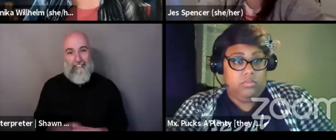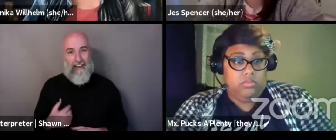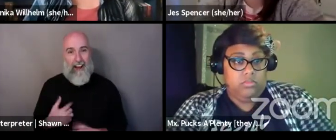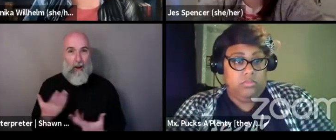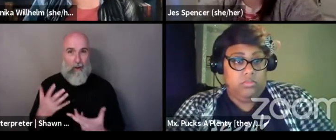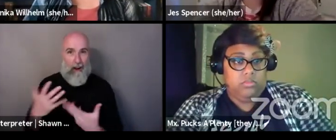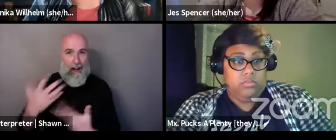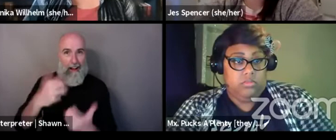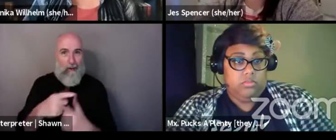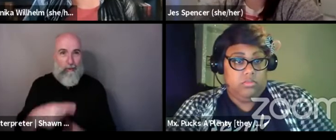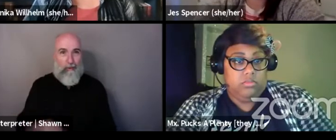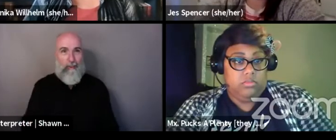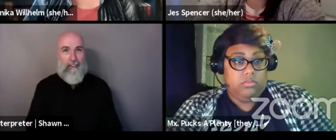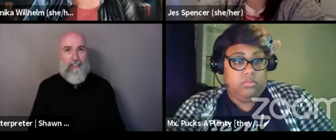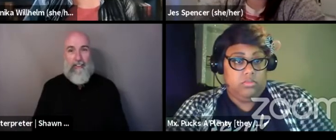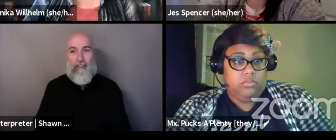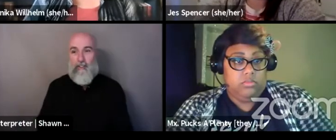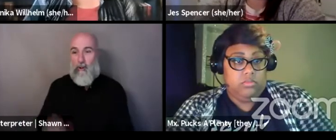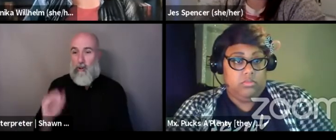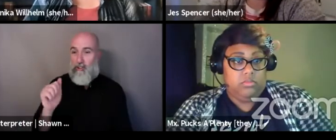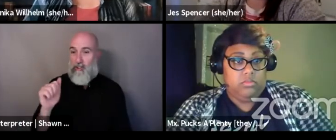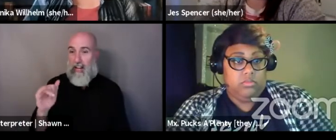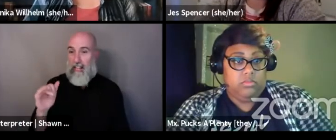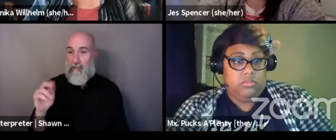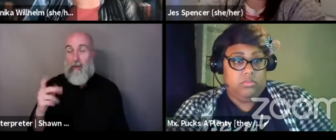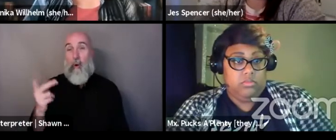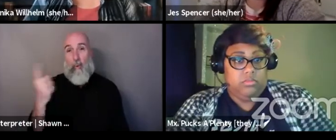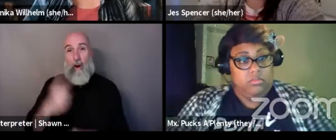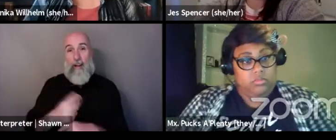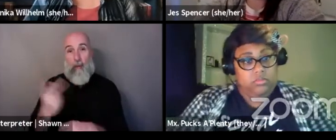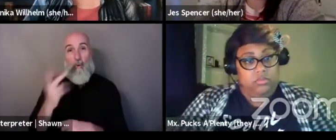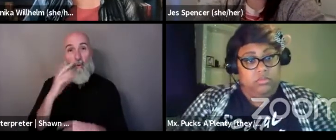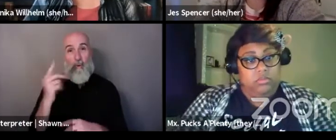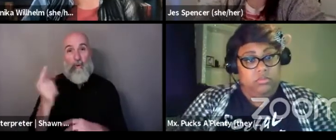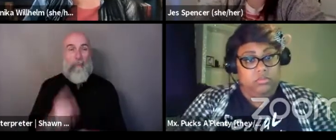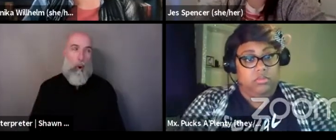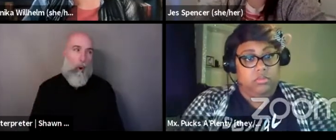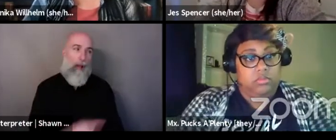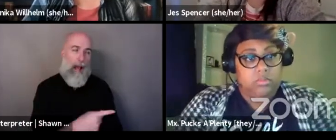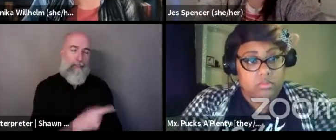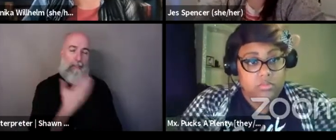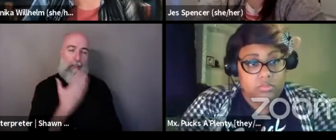So like Jasmine, one day we will do something. Oh man, it's going to be good.